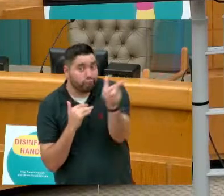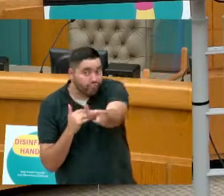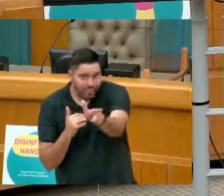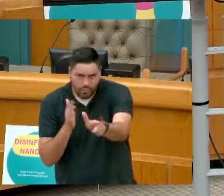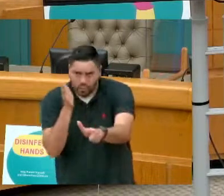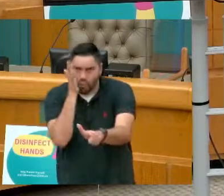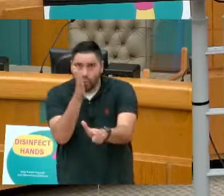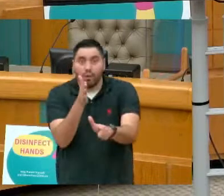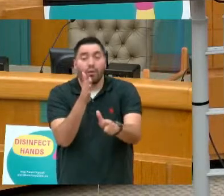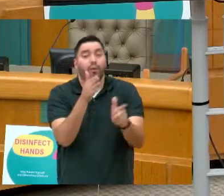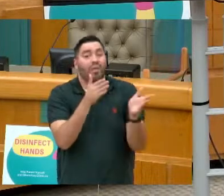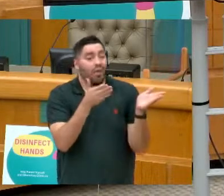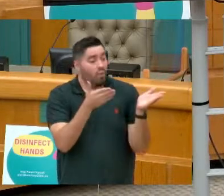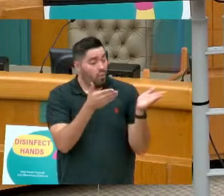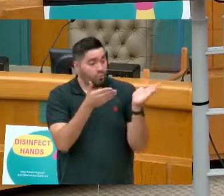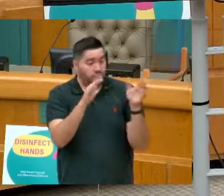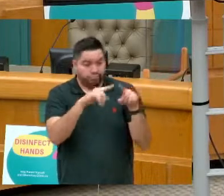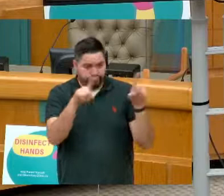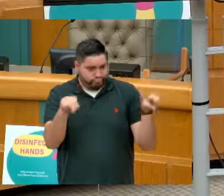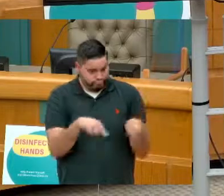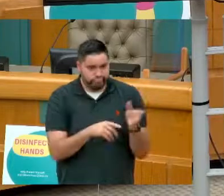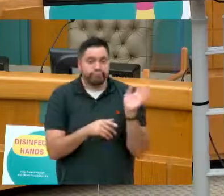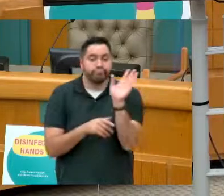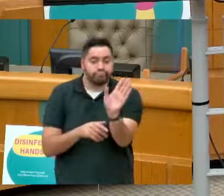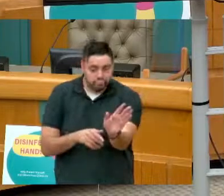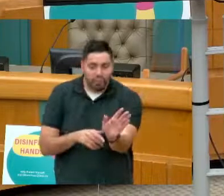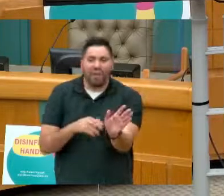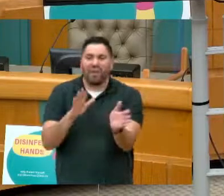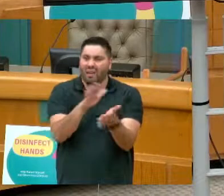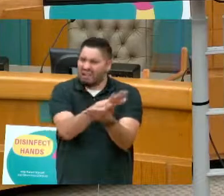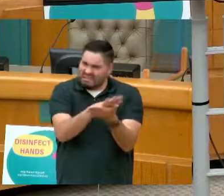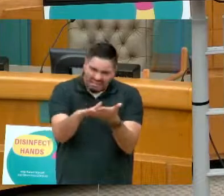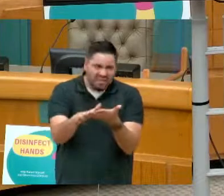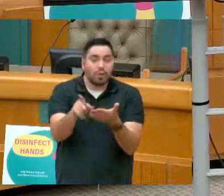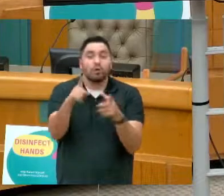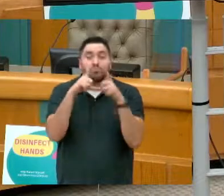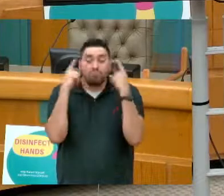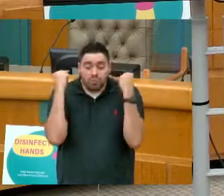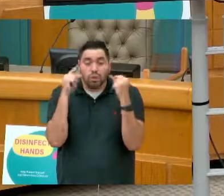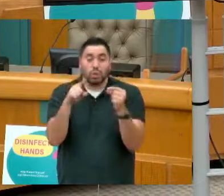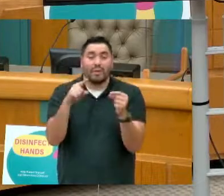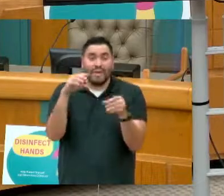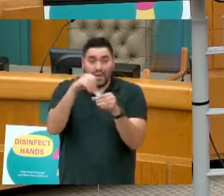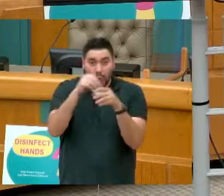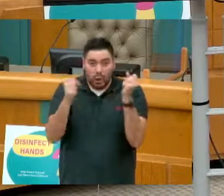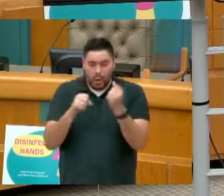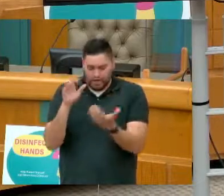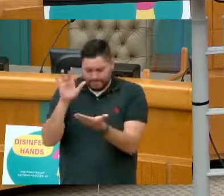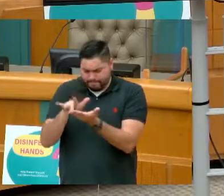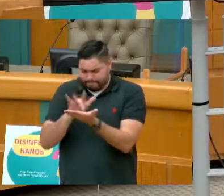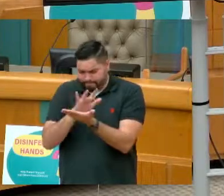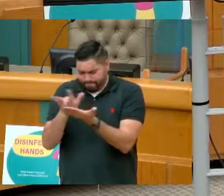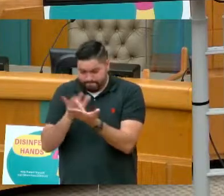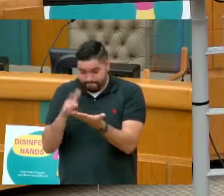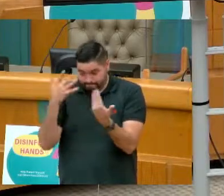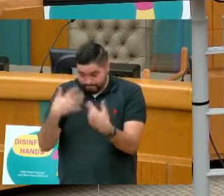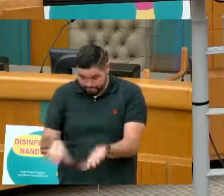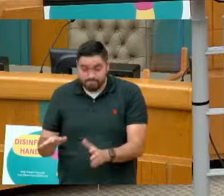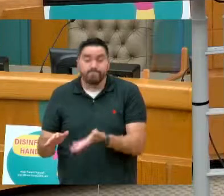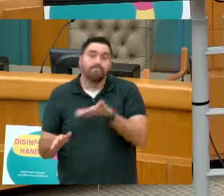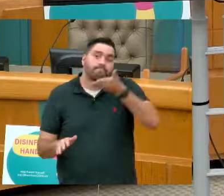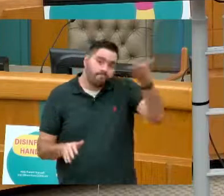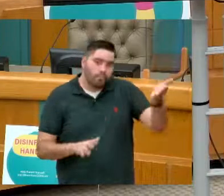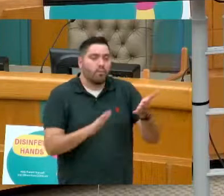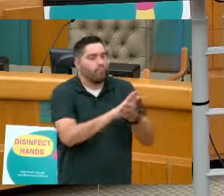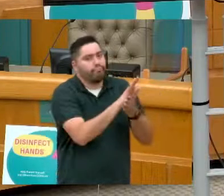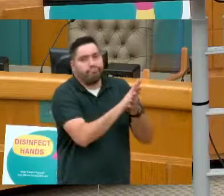clerks out to you. And they will process you just like you were in line. But keep in mind, this isn't a line skipper.